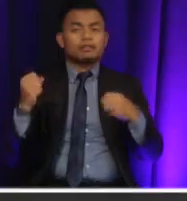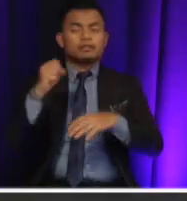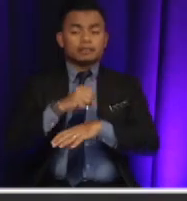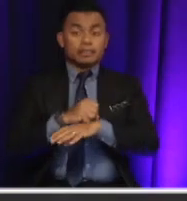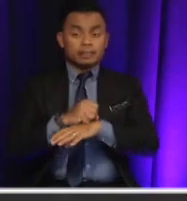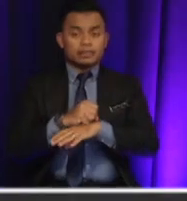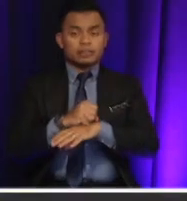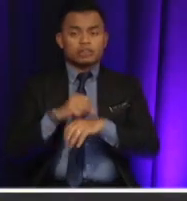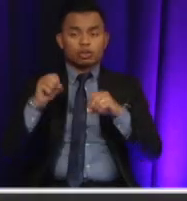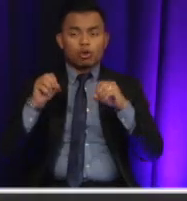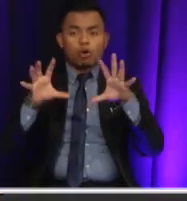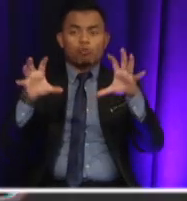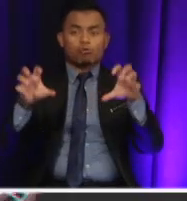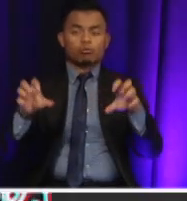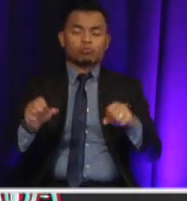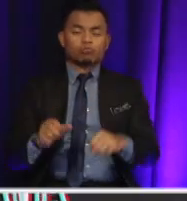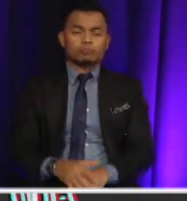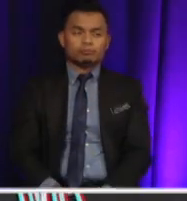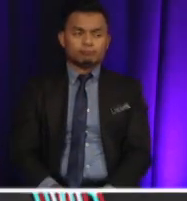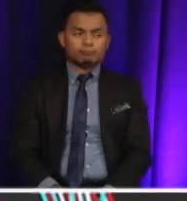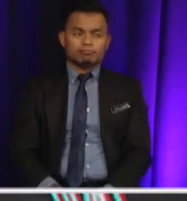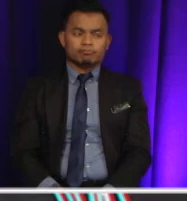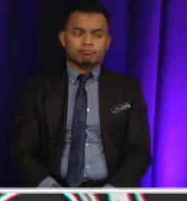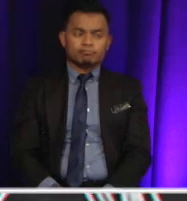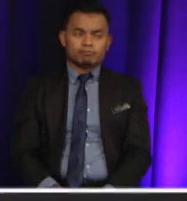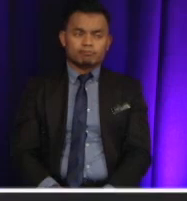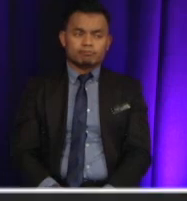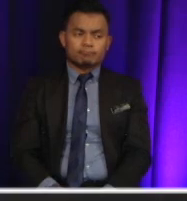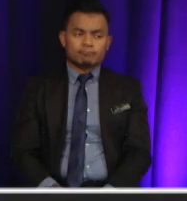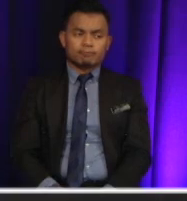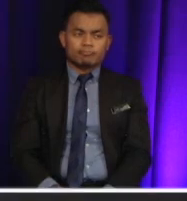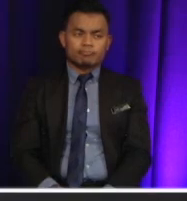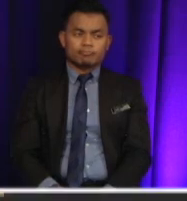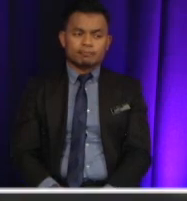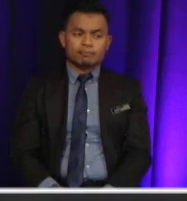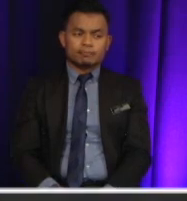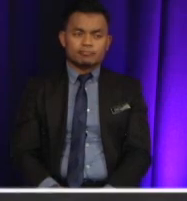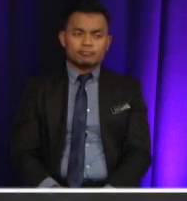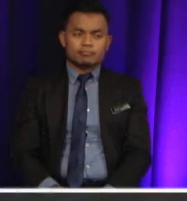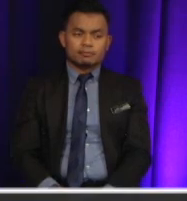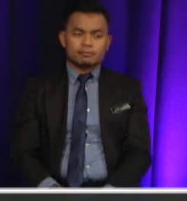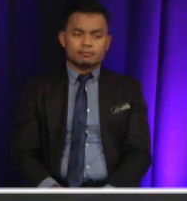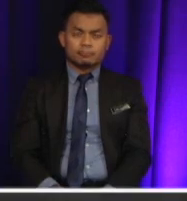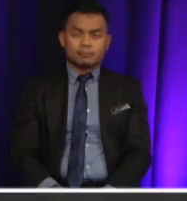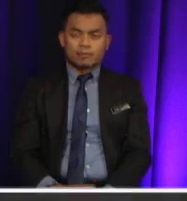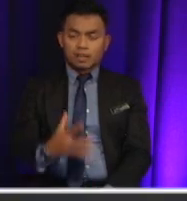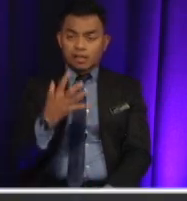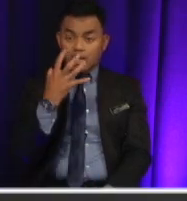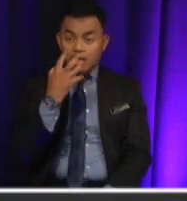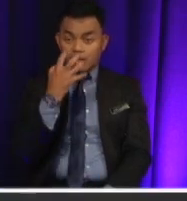grow. What do you think? Wow. So, what you did was... angry with my